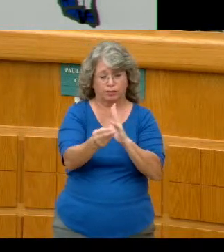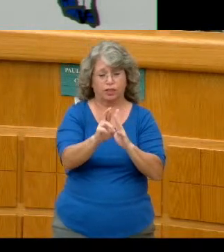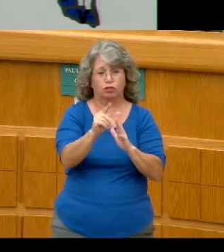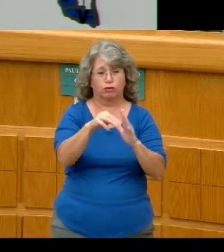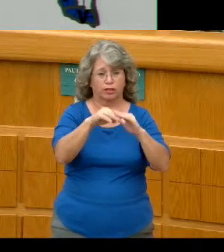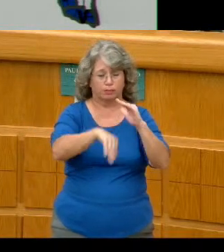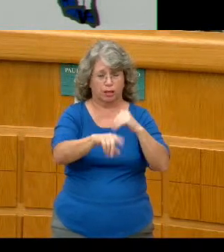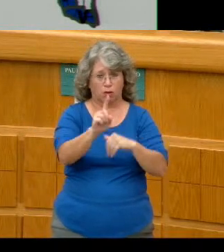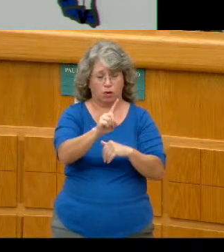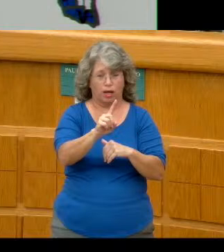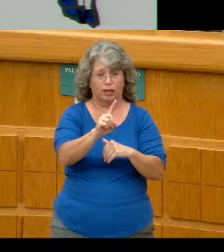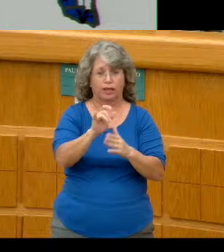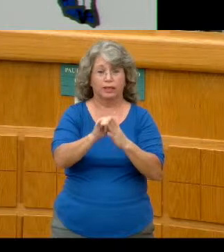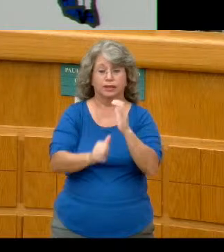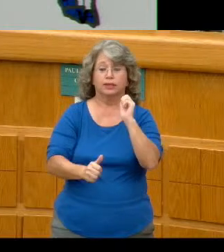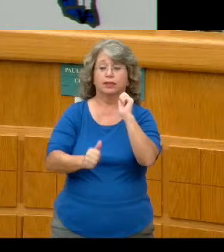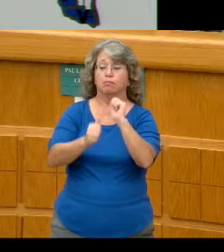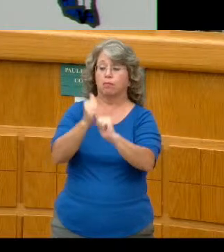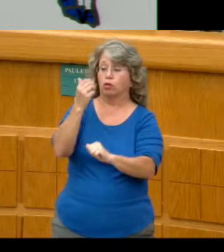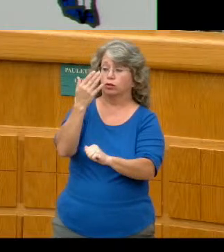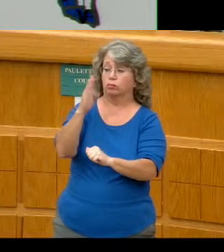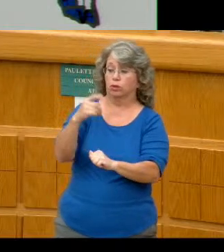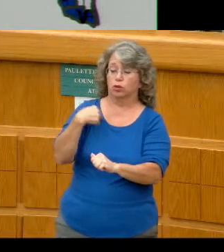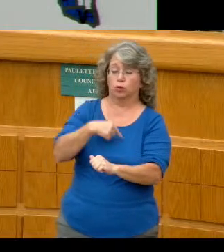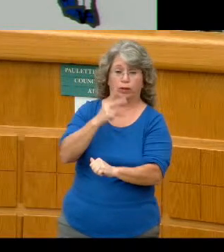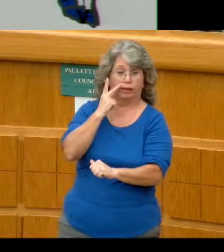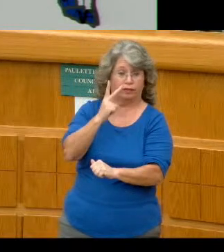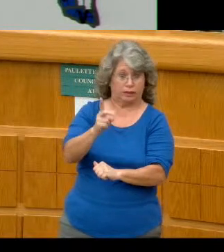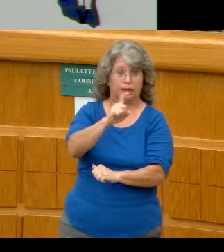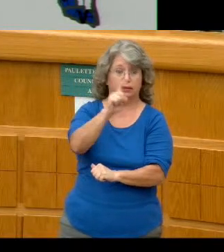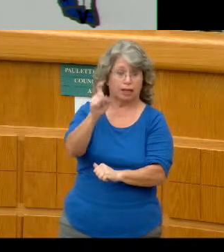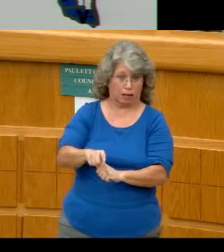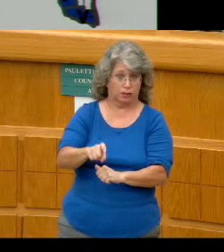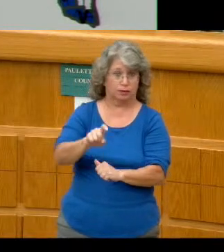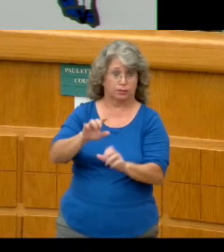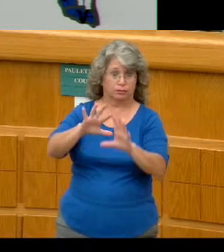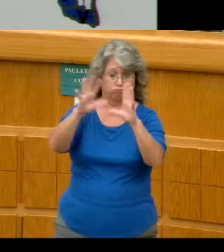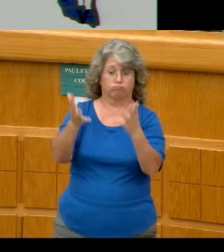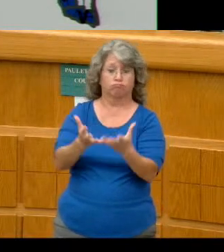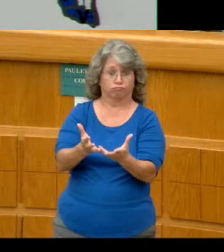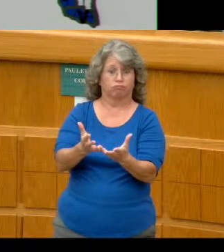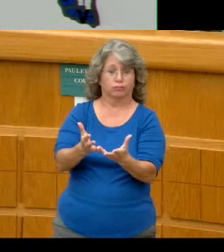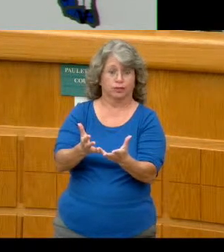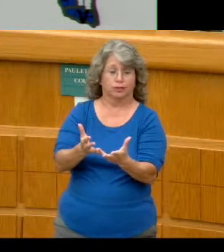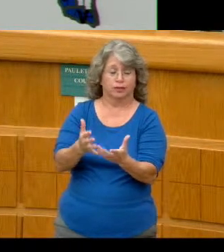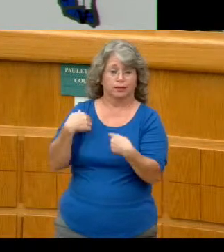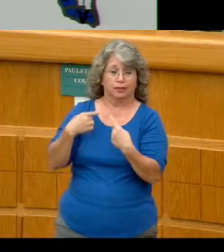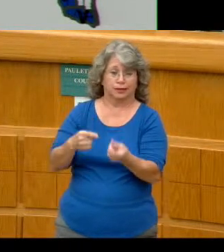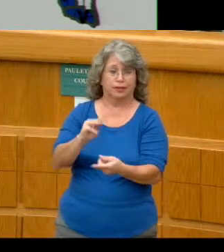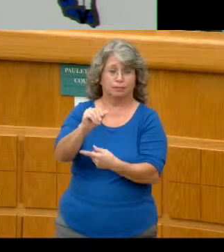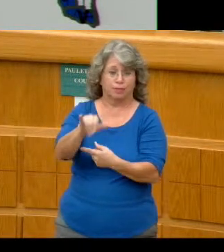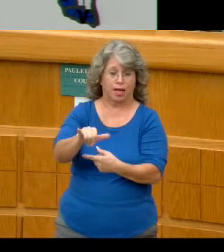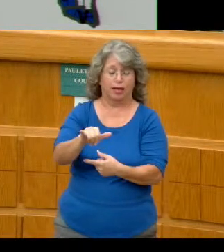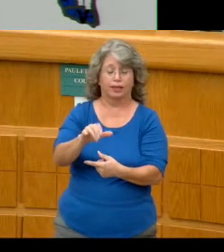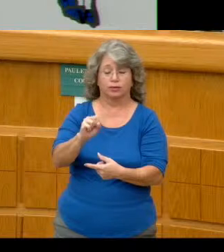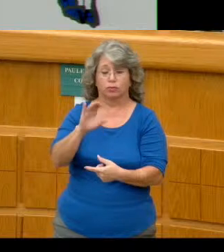seen Texas for a long time, since May. So this is definitely a good development in terms